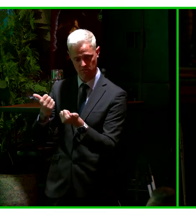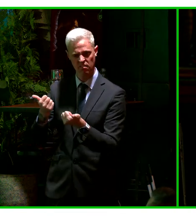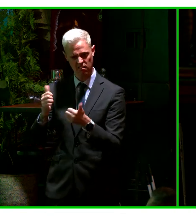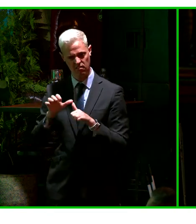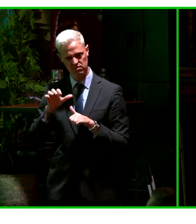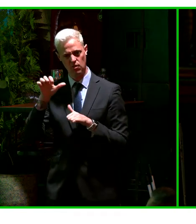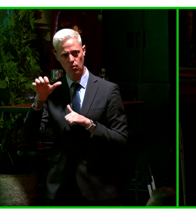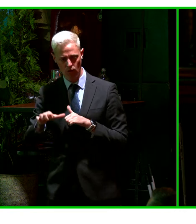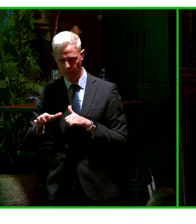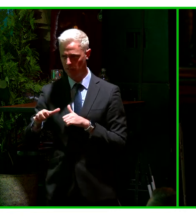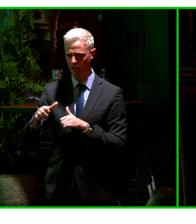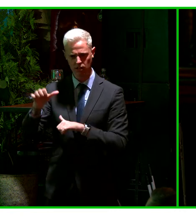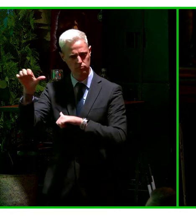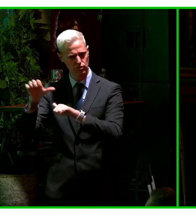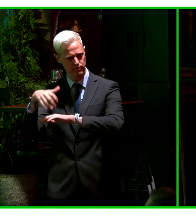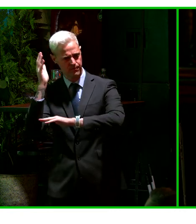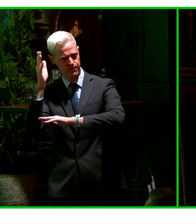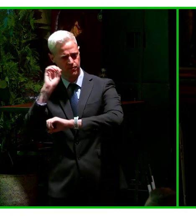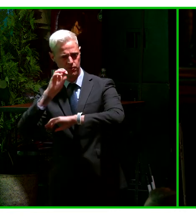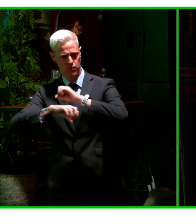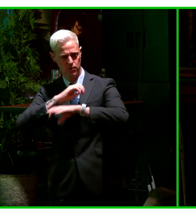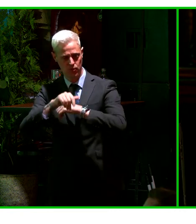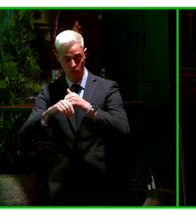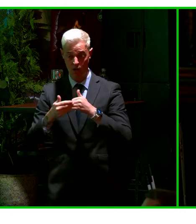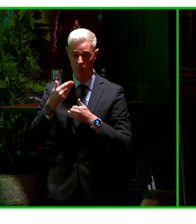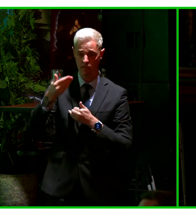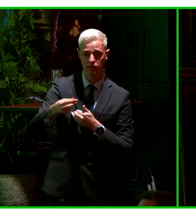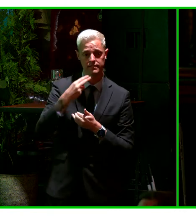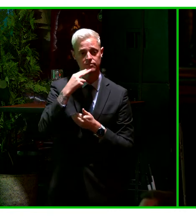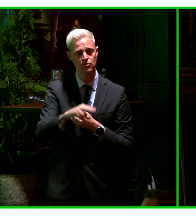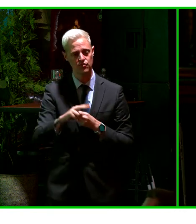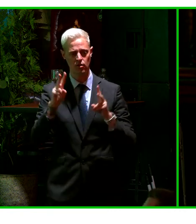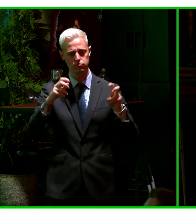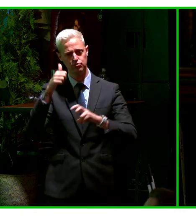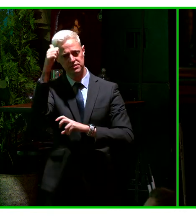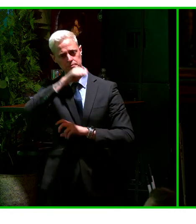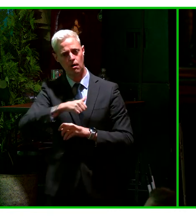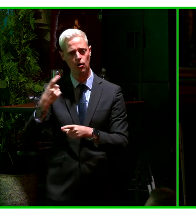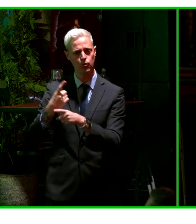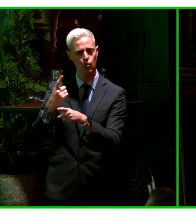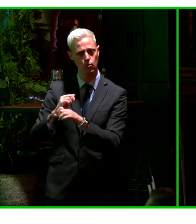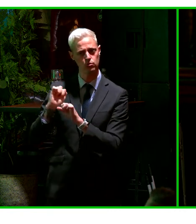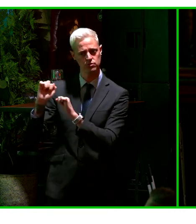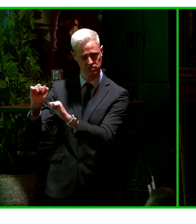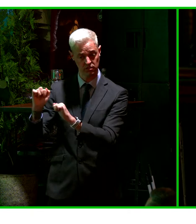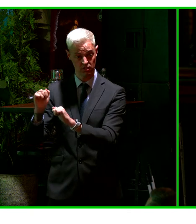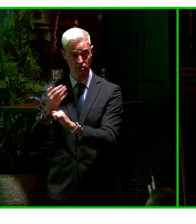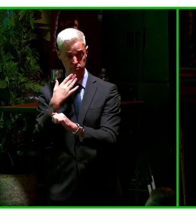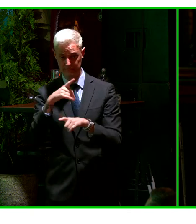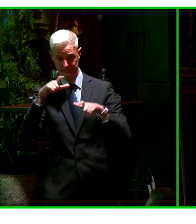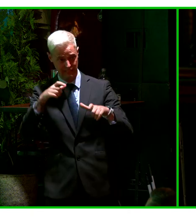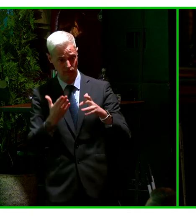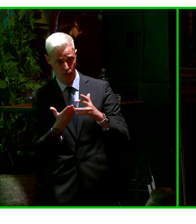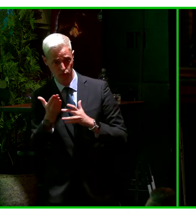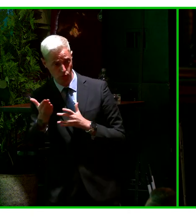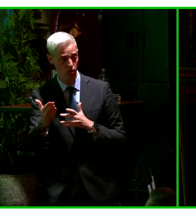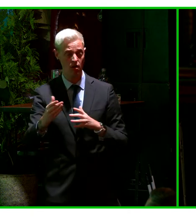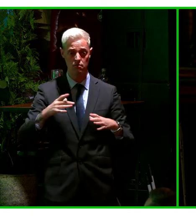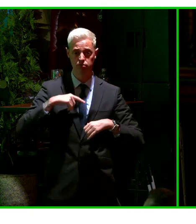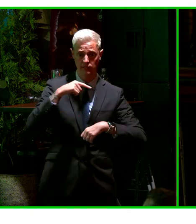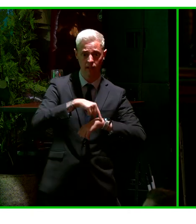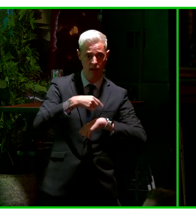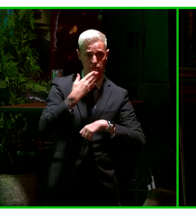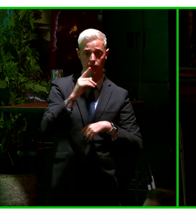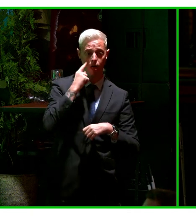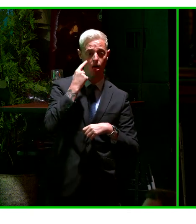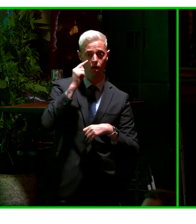talks, and then this afternoon we've got some smart talks as well. So please do stay for the day, enjoy it. During the breaks, please do visit